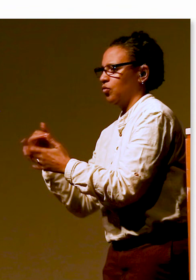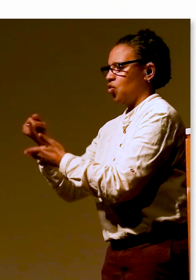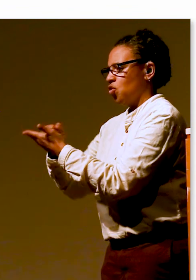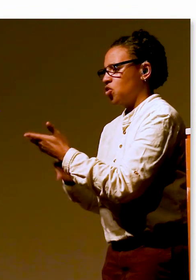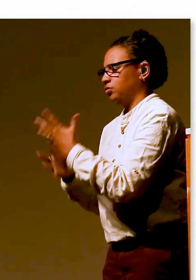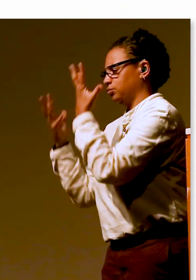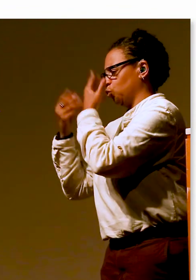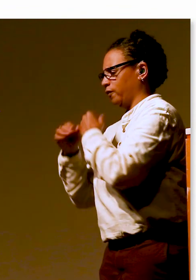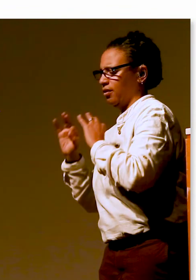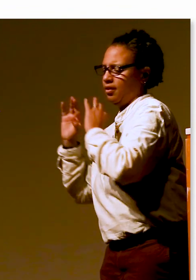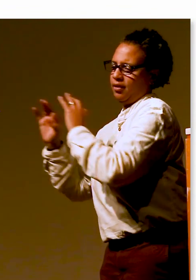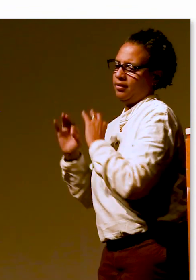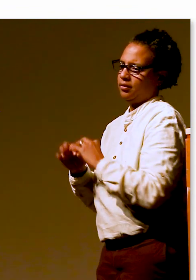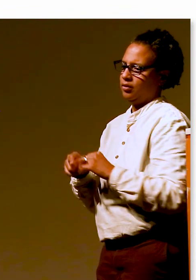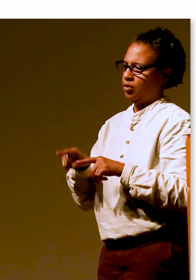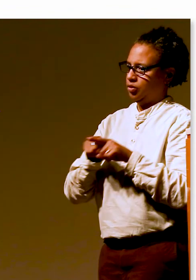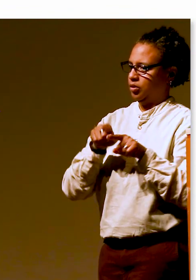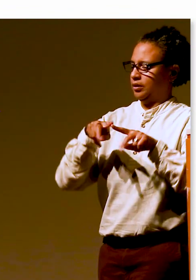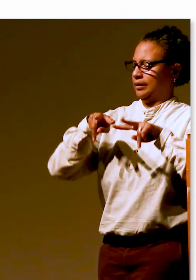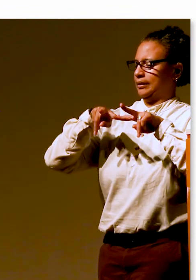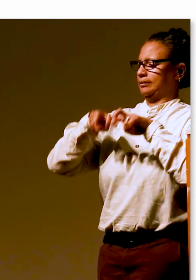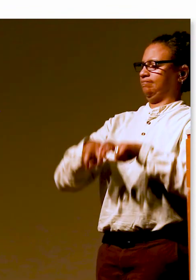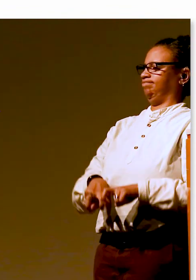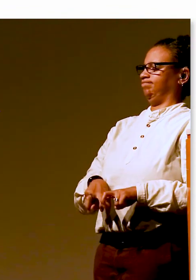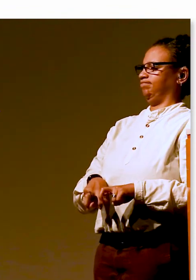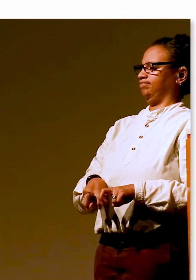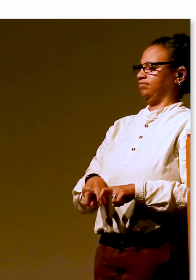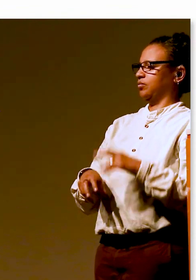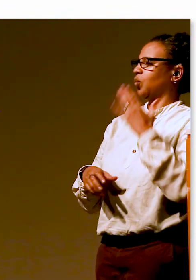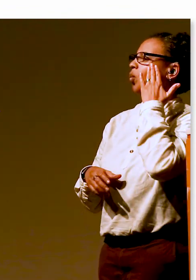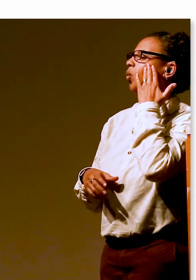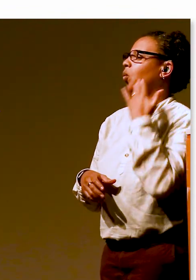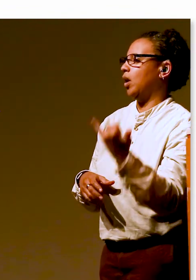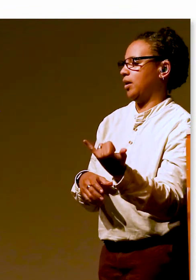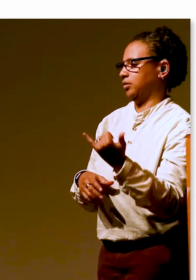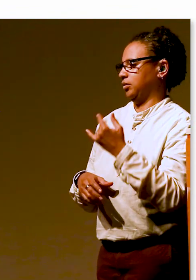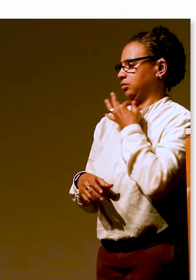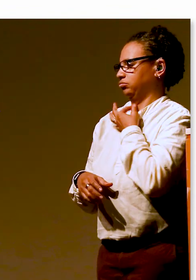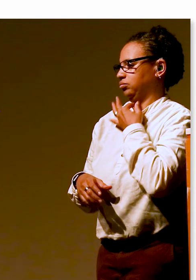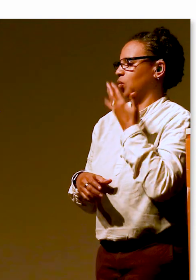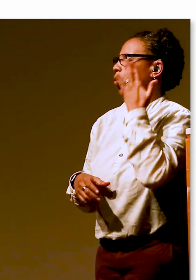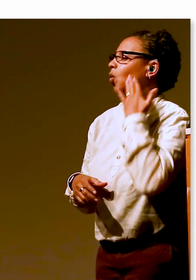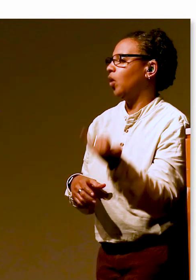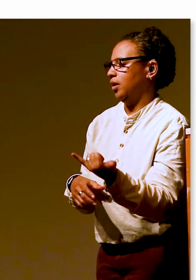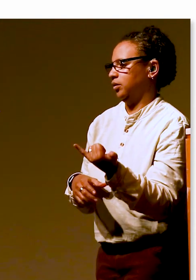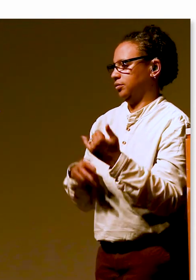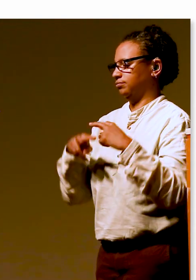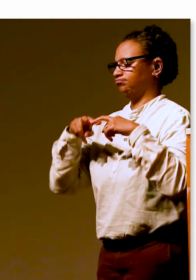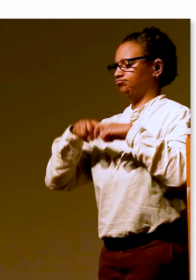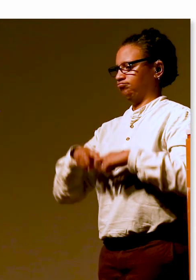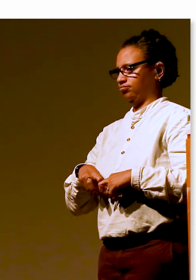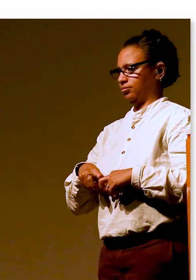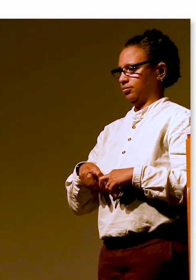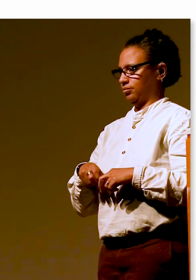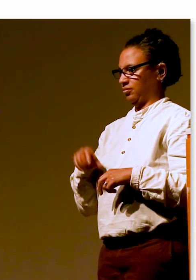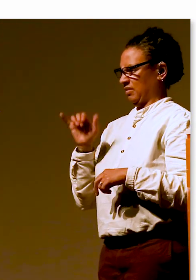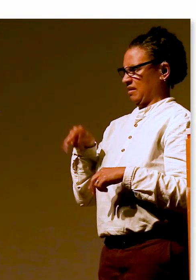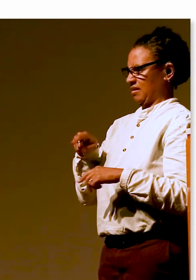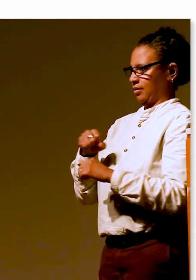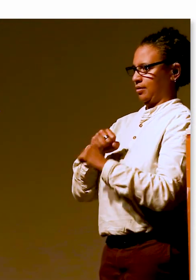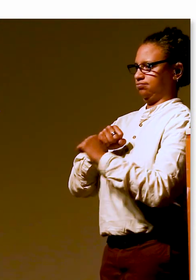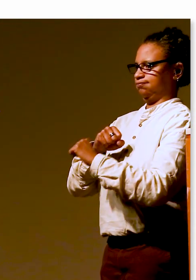owners, where it's like everyone wants to talk about like art for art's sake and like the virtue of creating. And it's like, people got bills. Like, let's talk